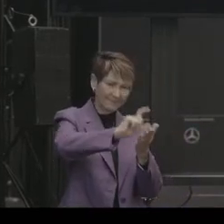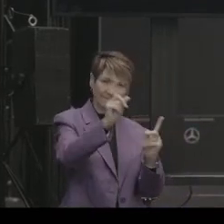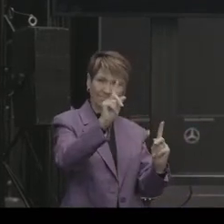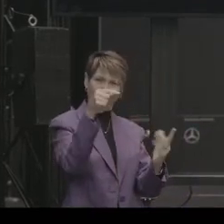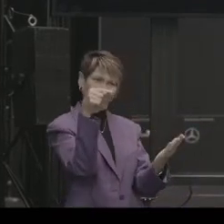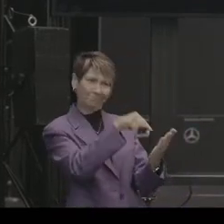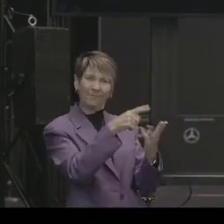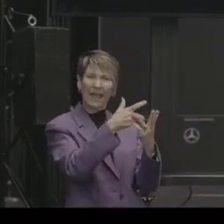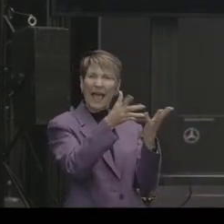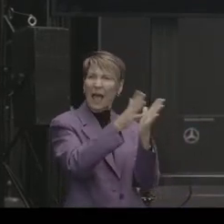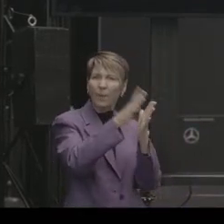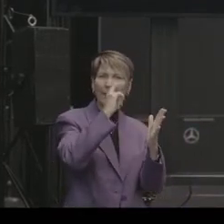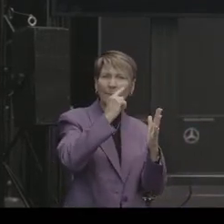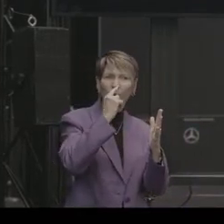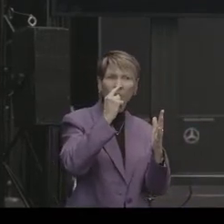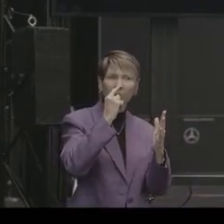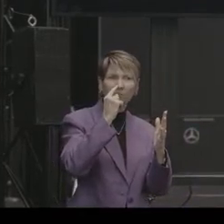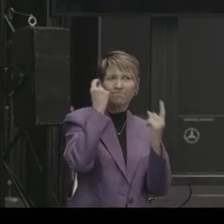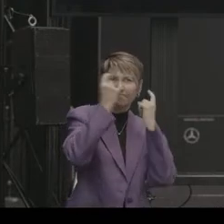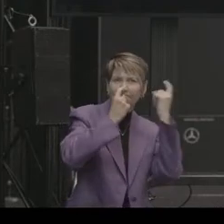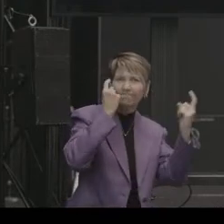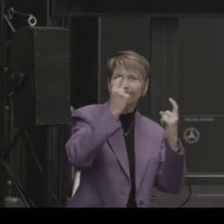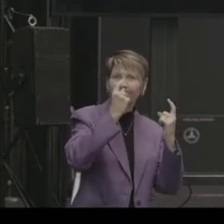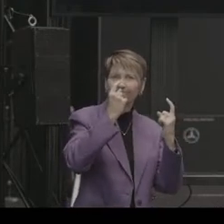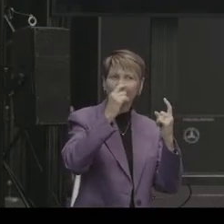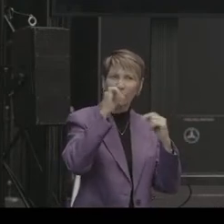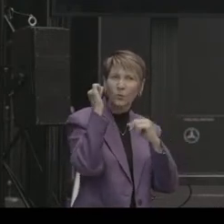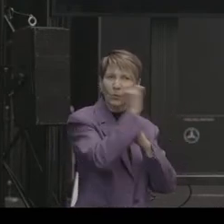are thinking. Can you tell me a bit about